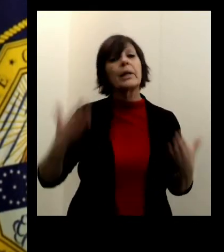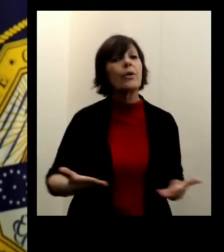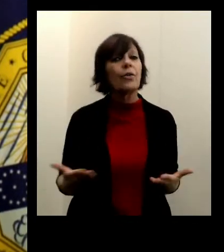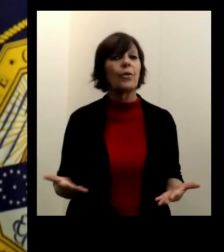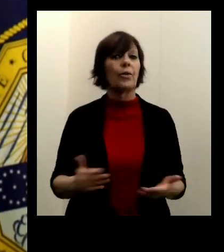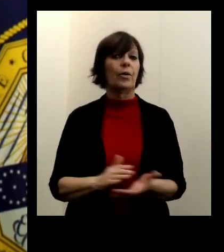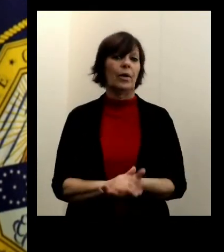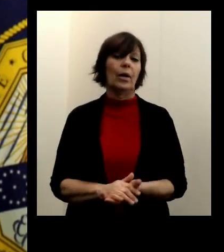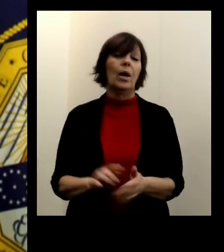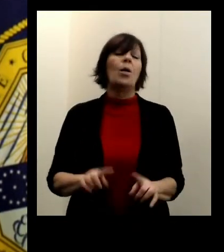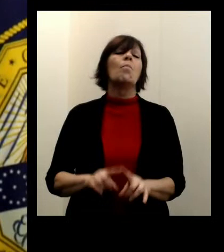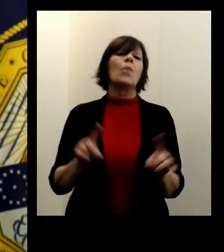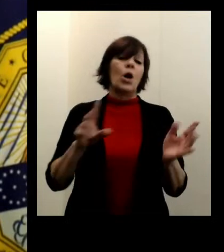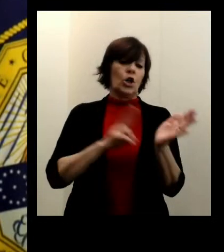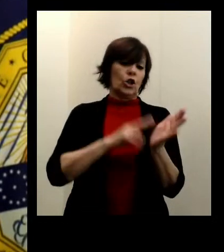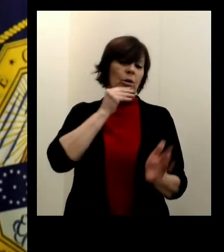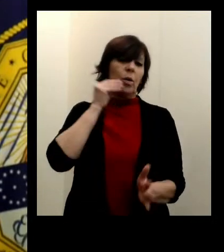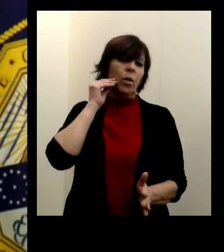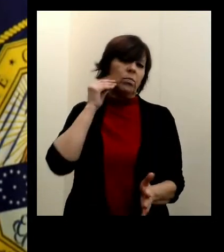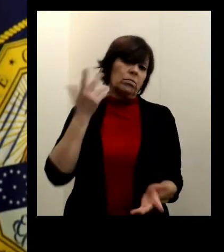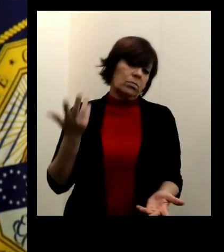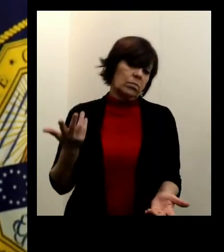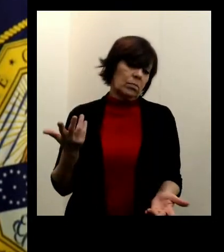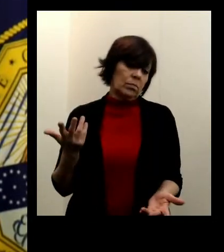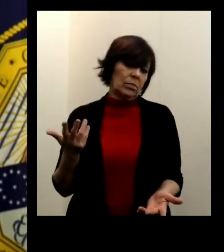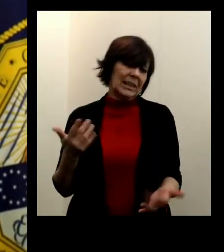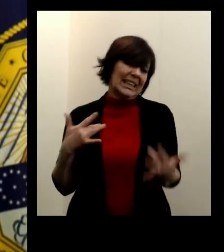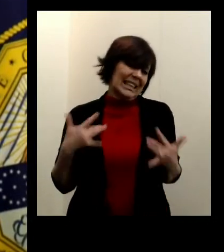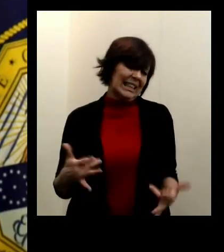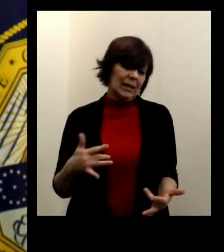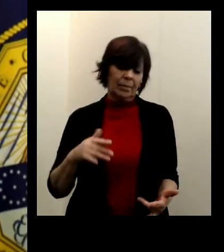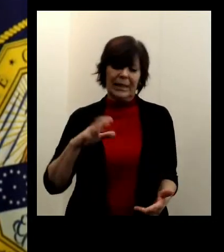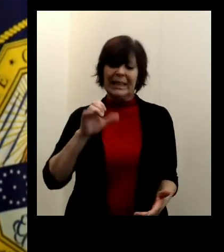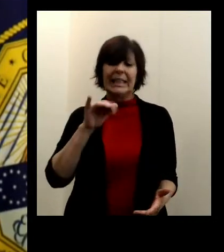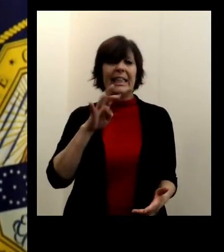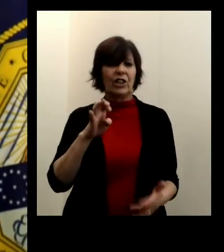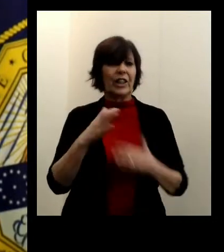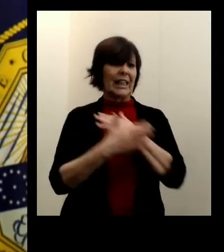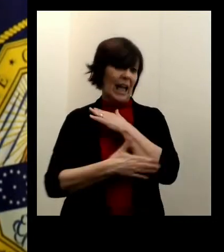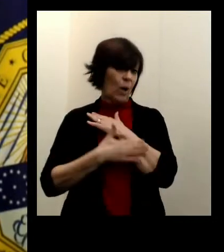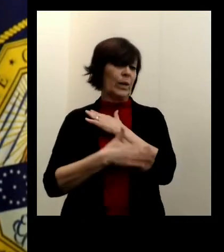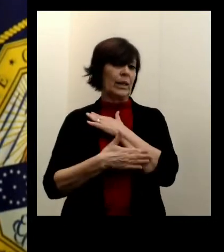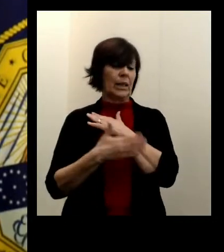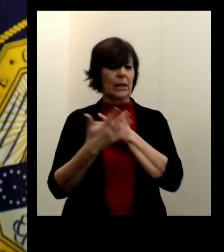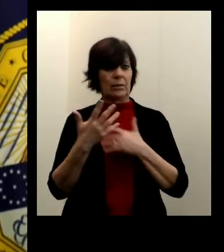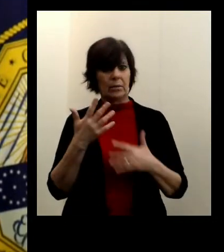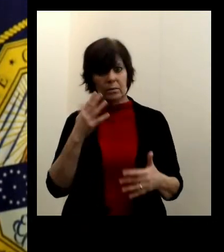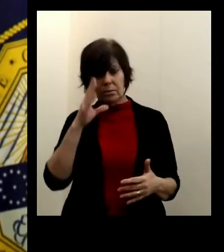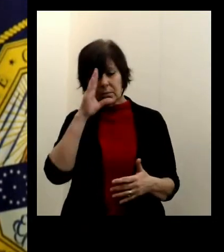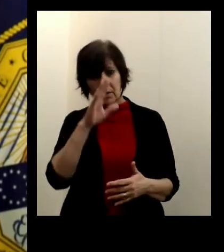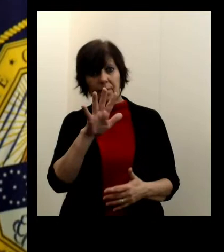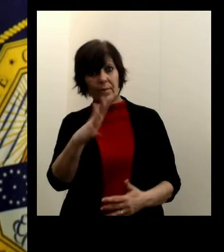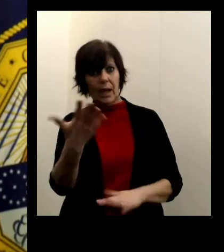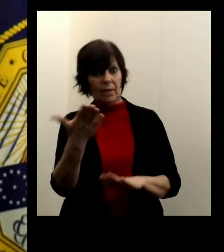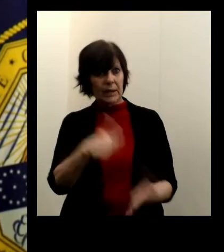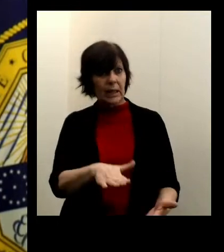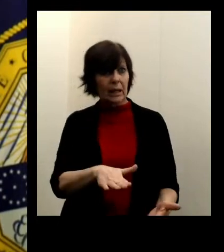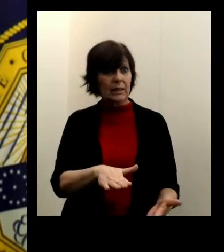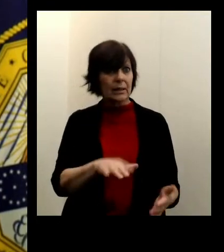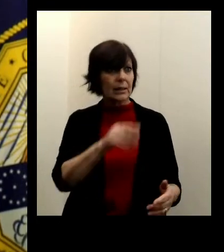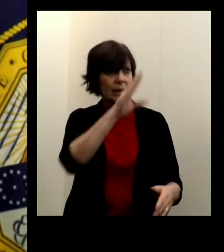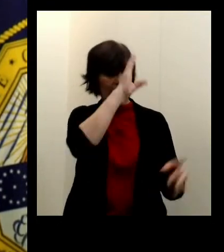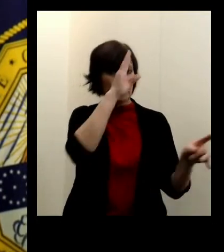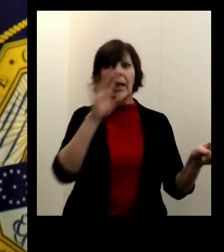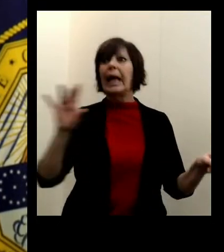But the nursing homes, those are generally residents of Erie County, and it's very sobering to see 5 deaths on a day in a hospital, but 8